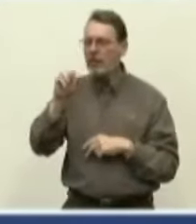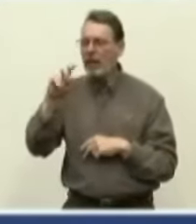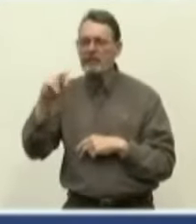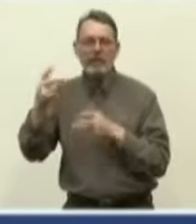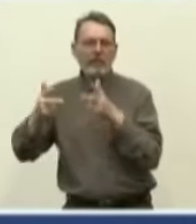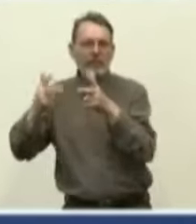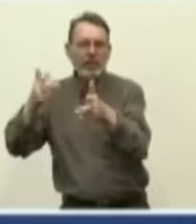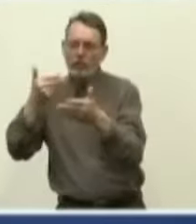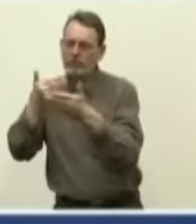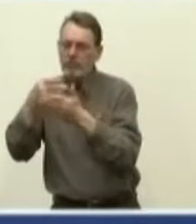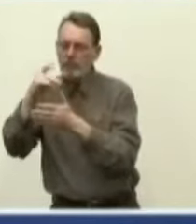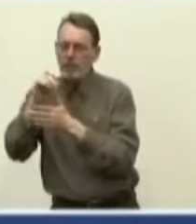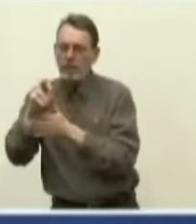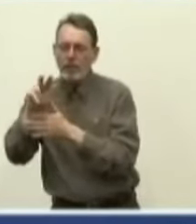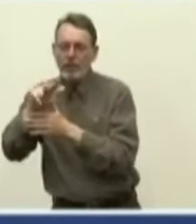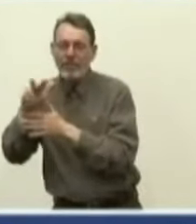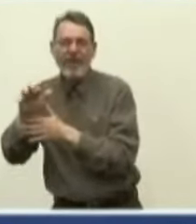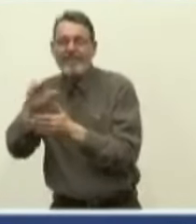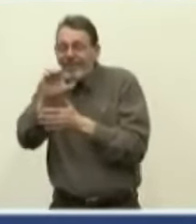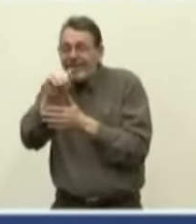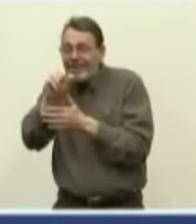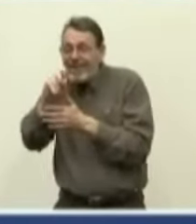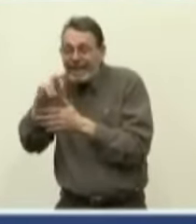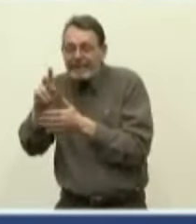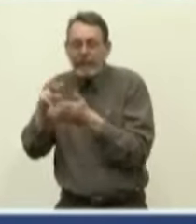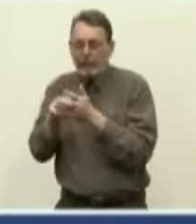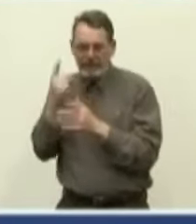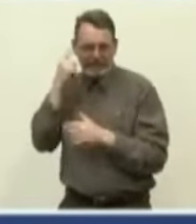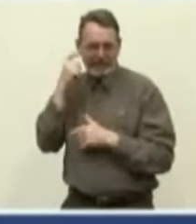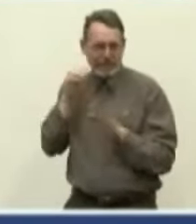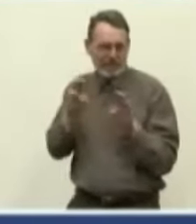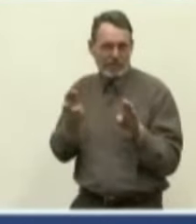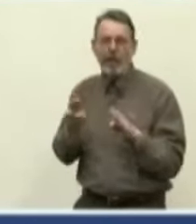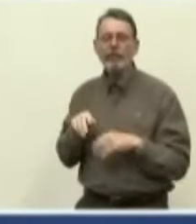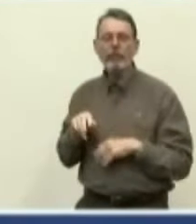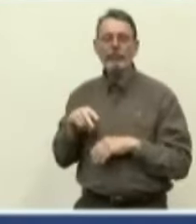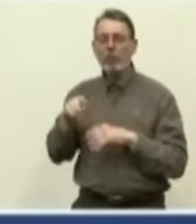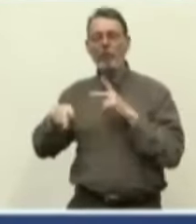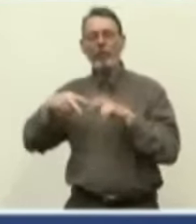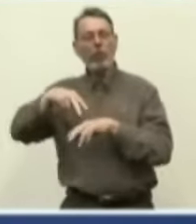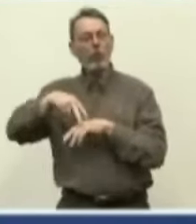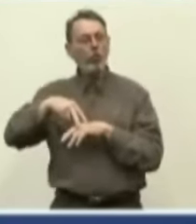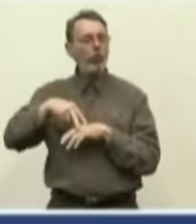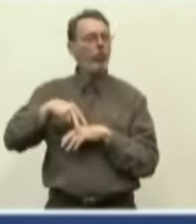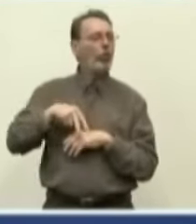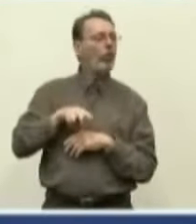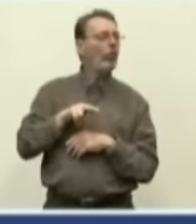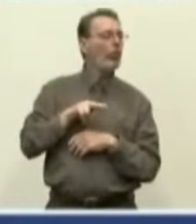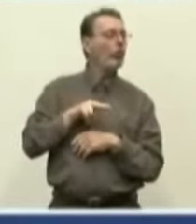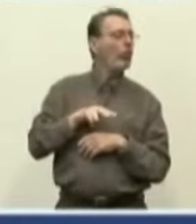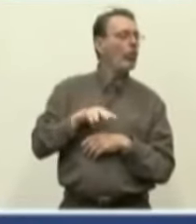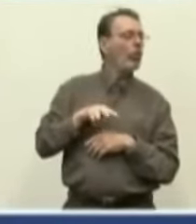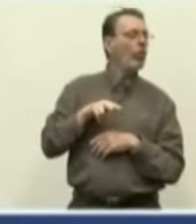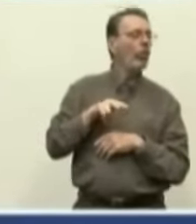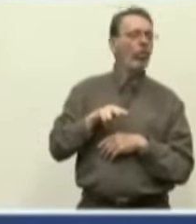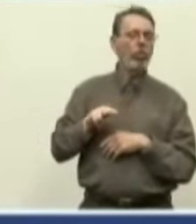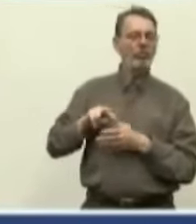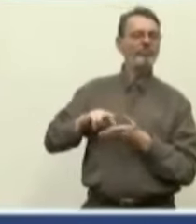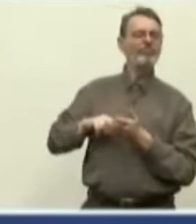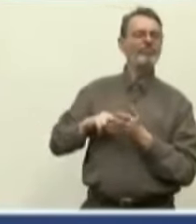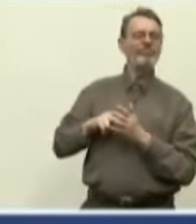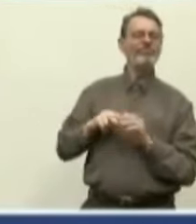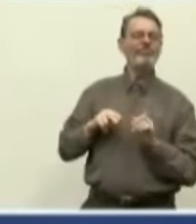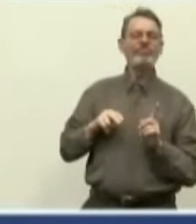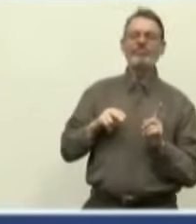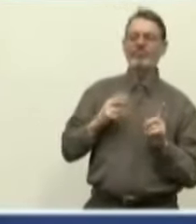used to describe suspicious behavior of suspects loitering near vehicles for the purpose of committing auto burglary. As